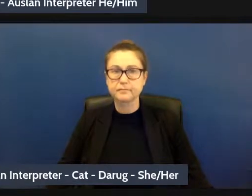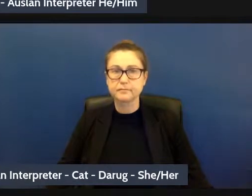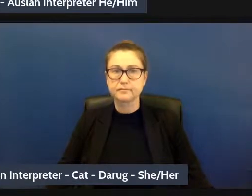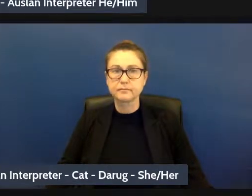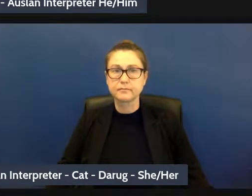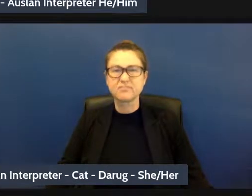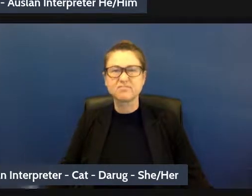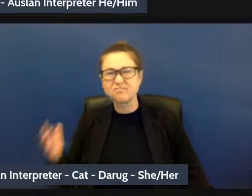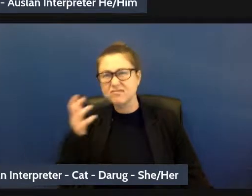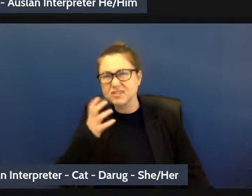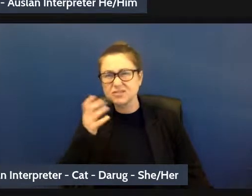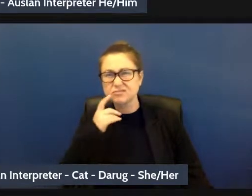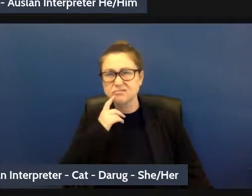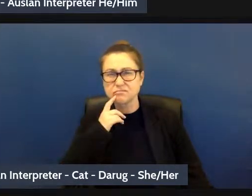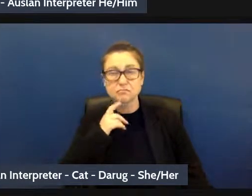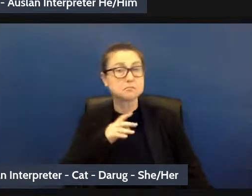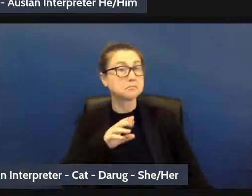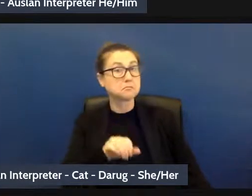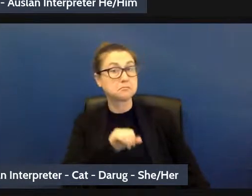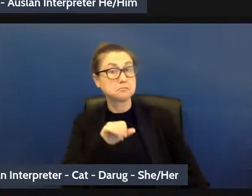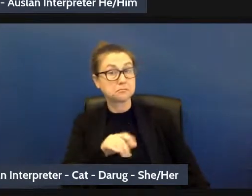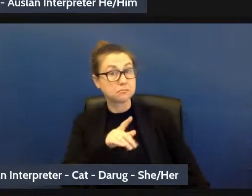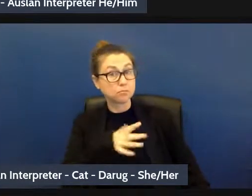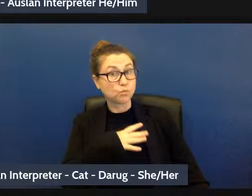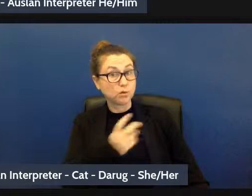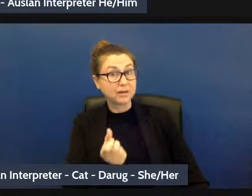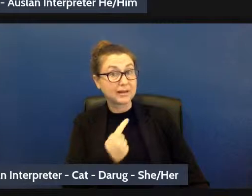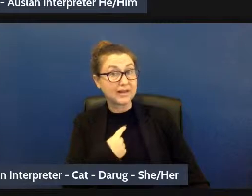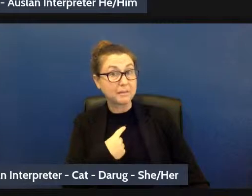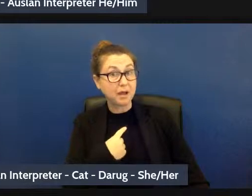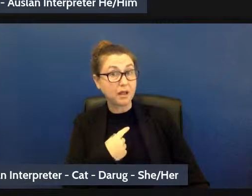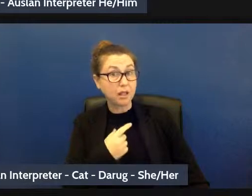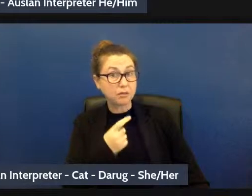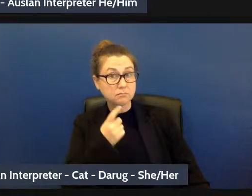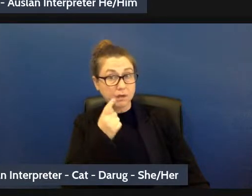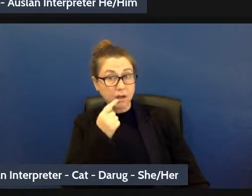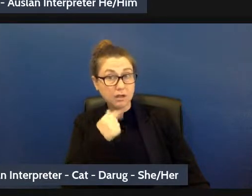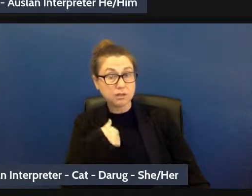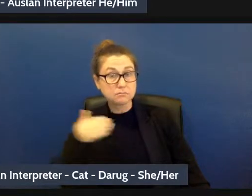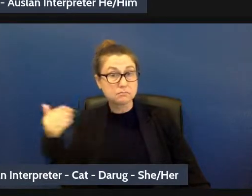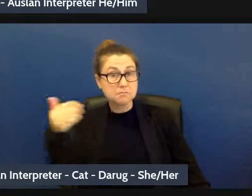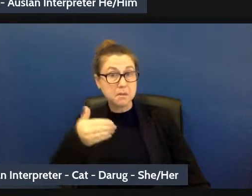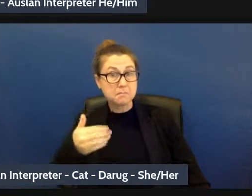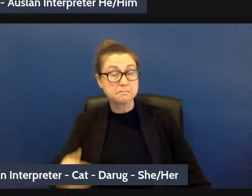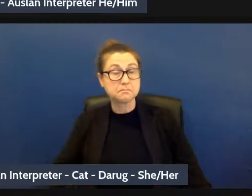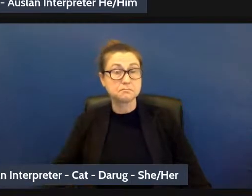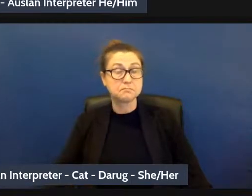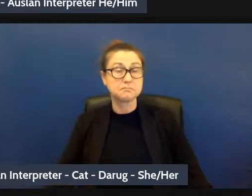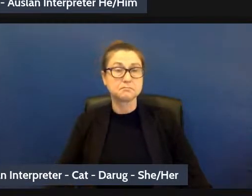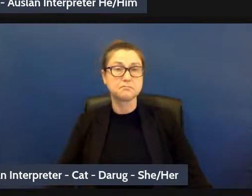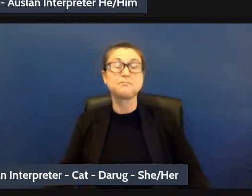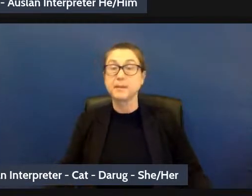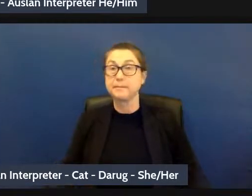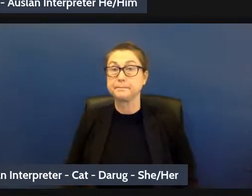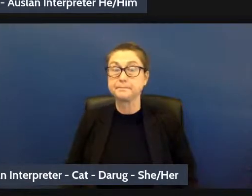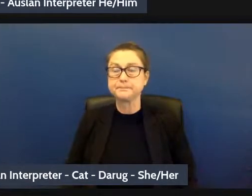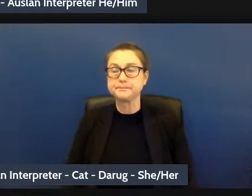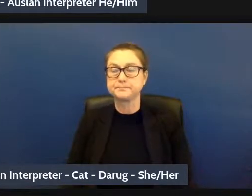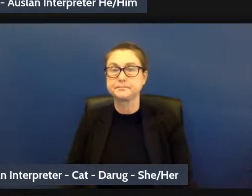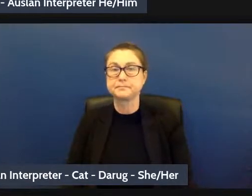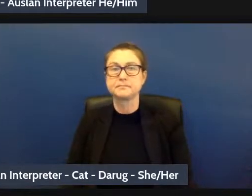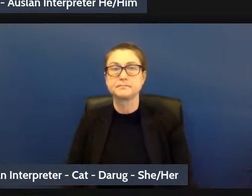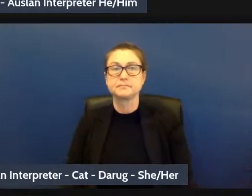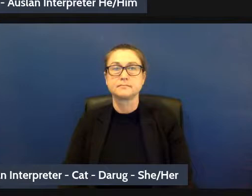sorry about this. That's okay. Do you want to email them to me quickly and I'll share them from my end? Yep.